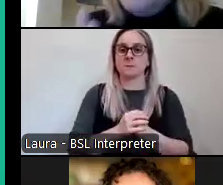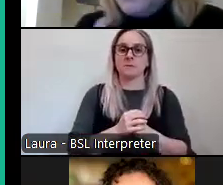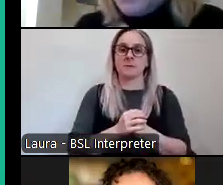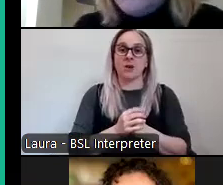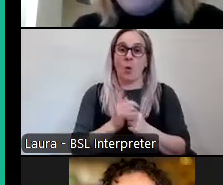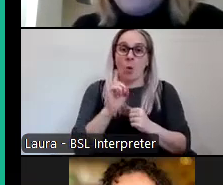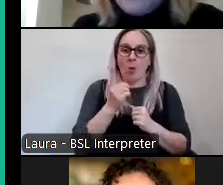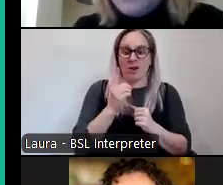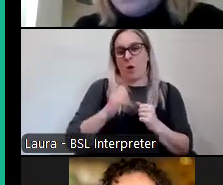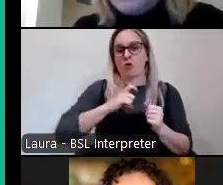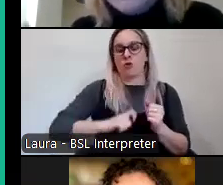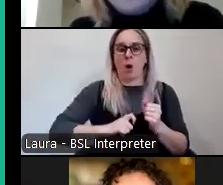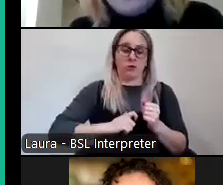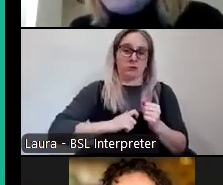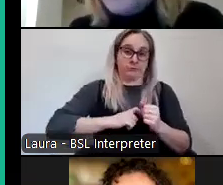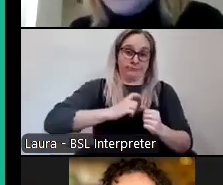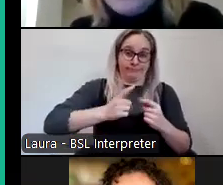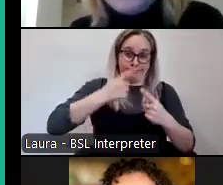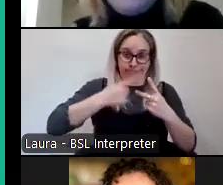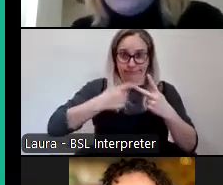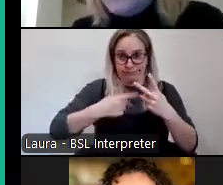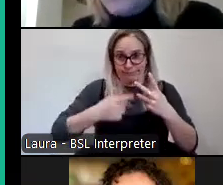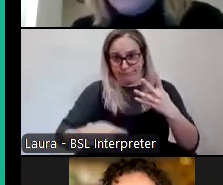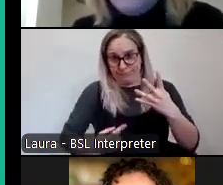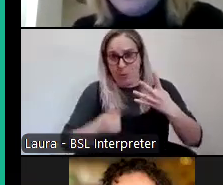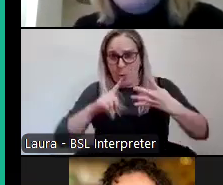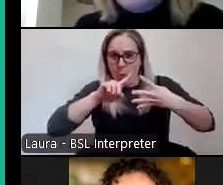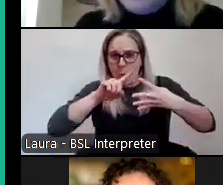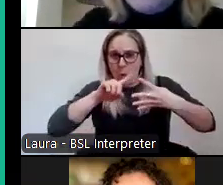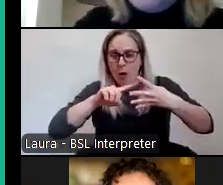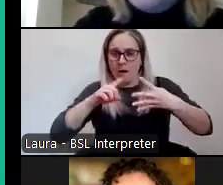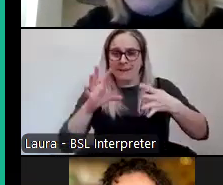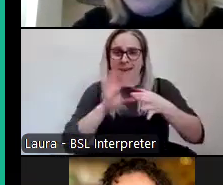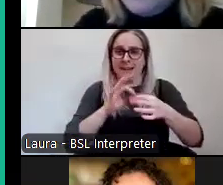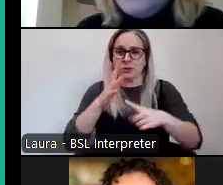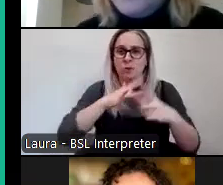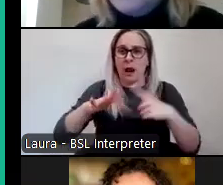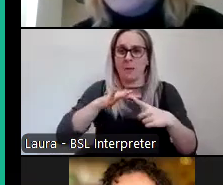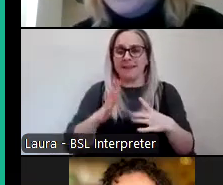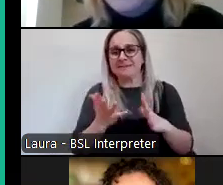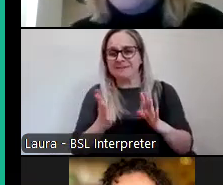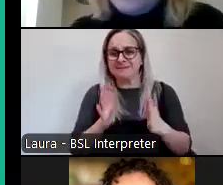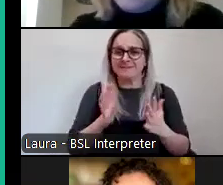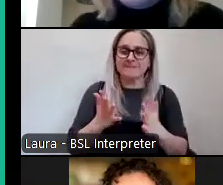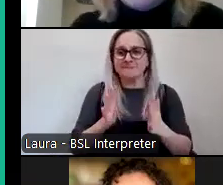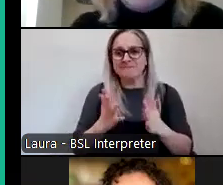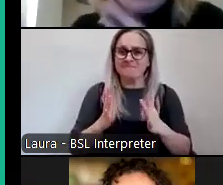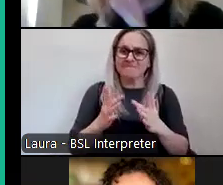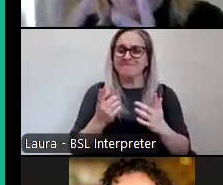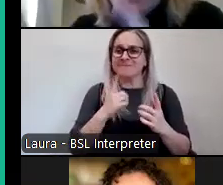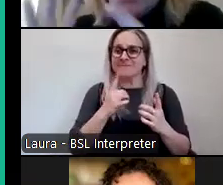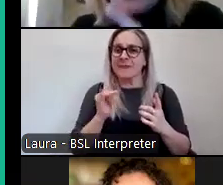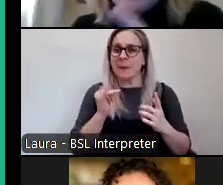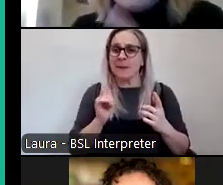one element of your role is responsibility for exploring issues around climate emergency, I would say